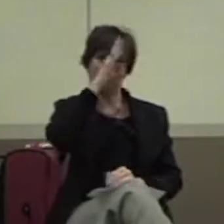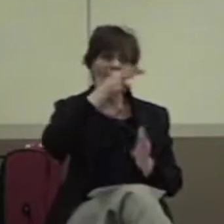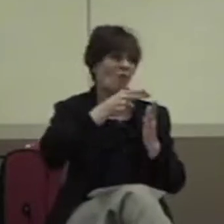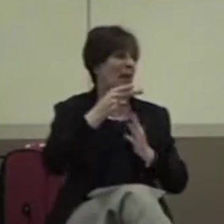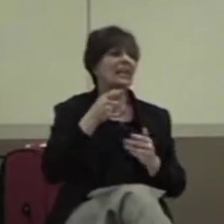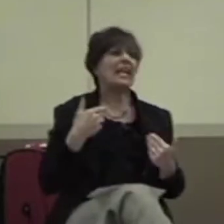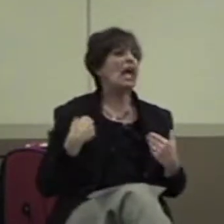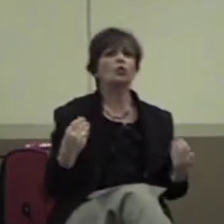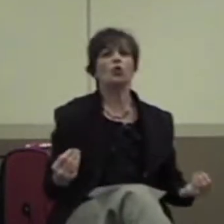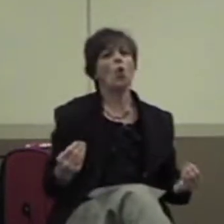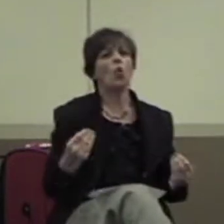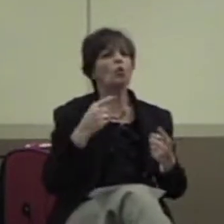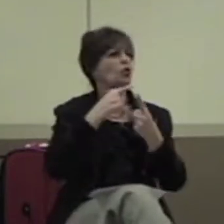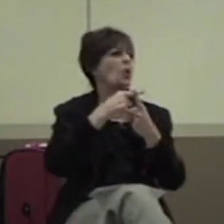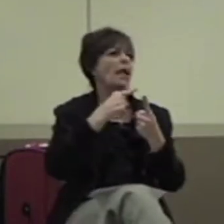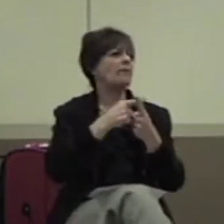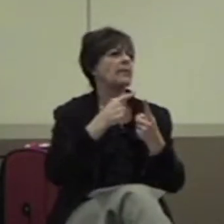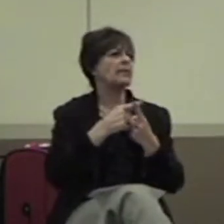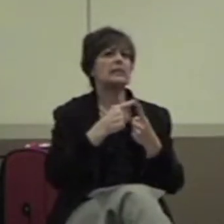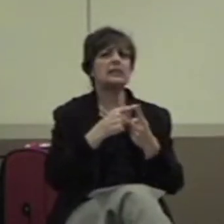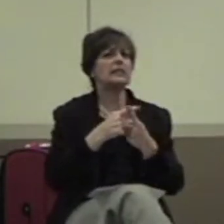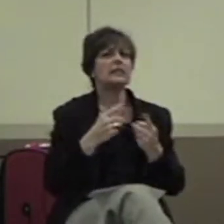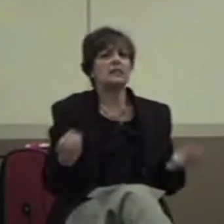quite frankly, he doesn't have any.